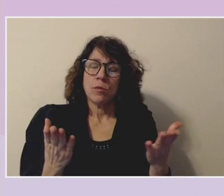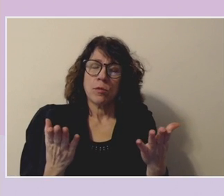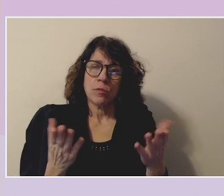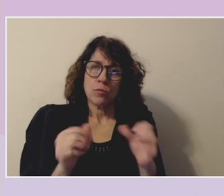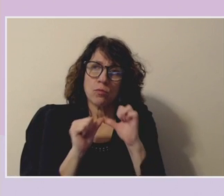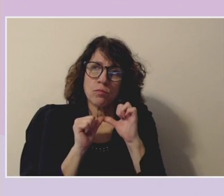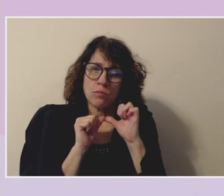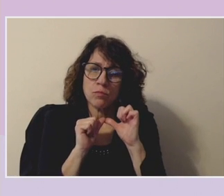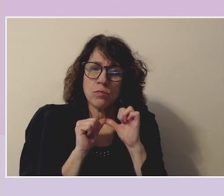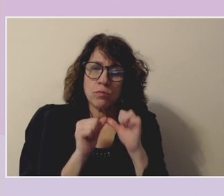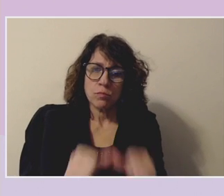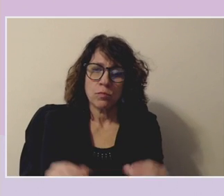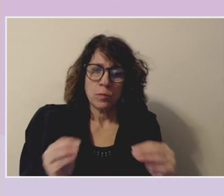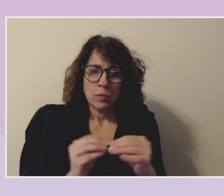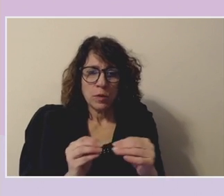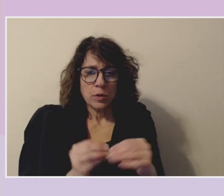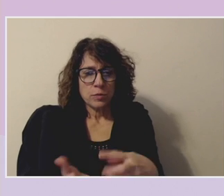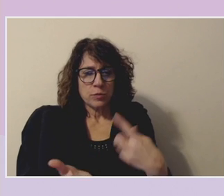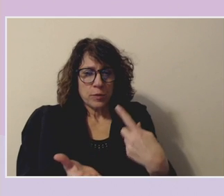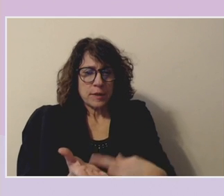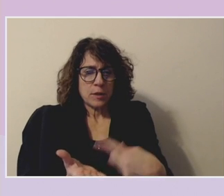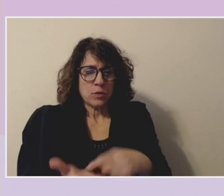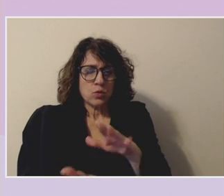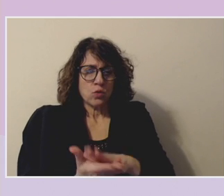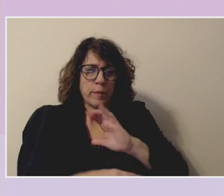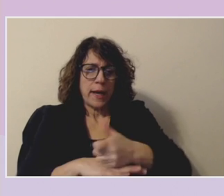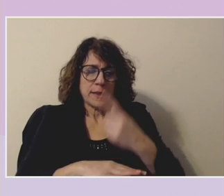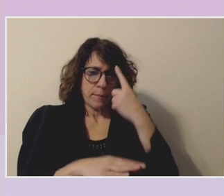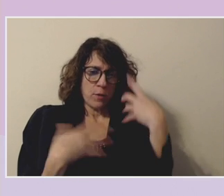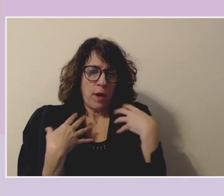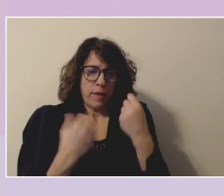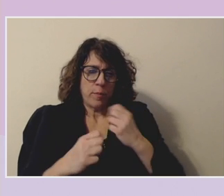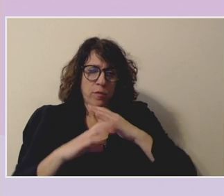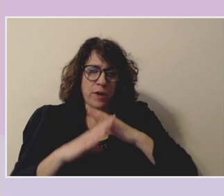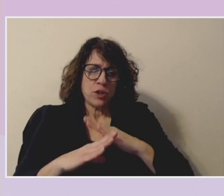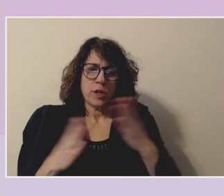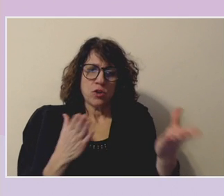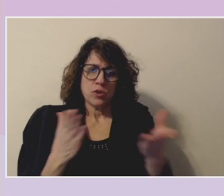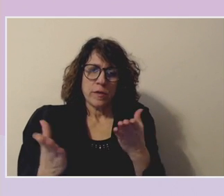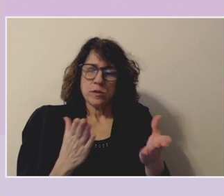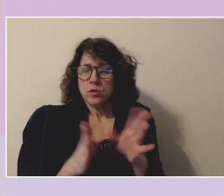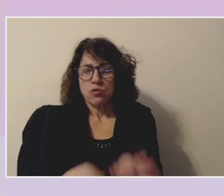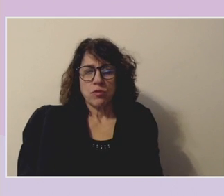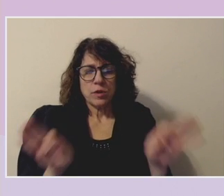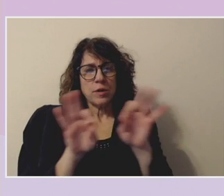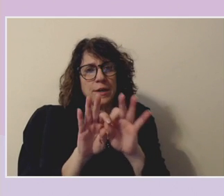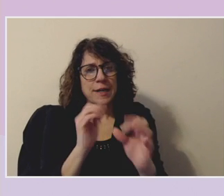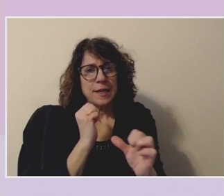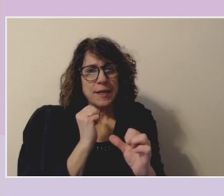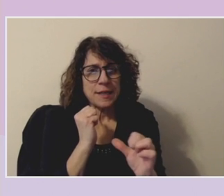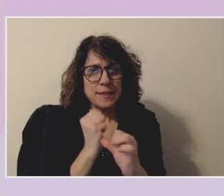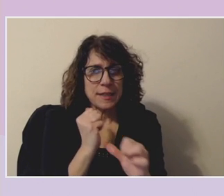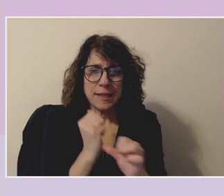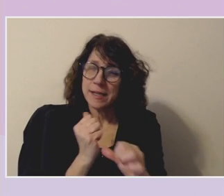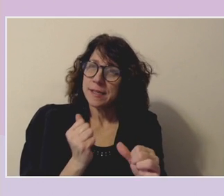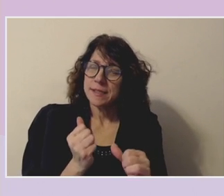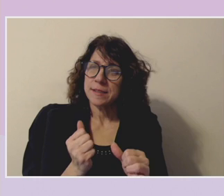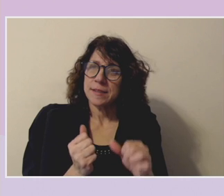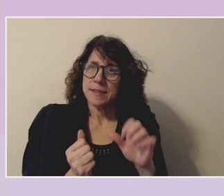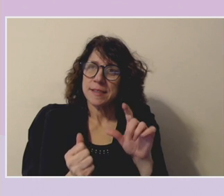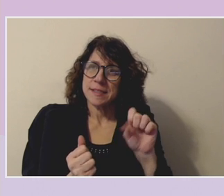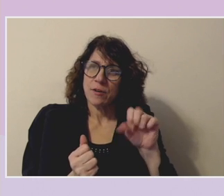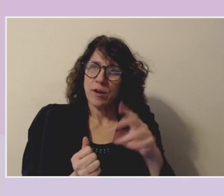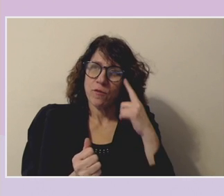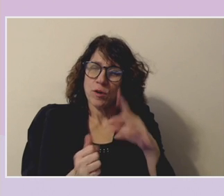school-based mental health and prevention services are so crucial, allow me to introduce Assistant Secretary of Education for Special Education